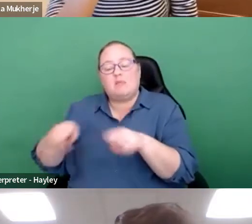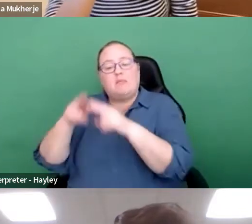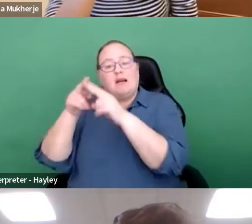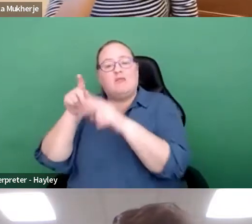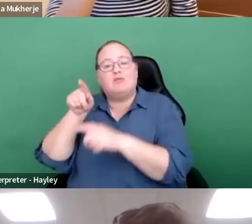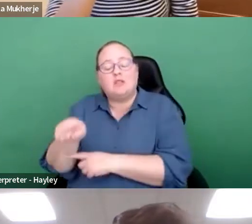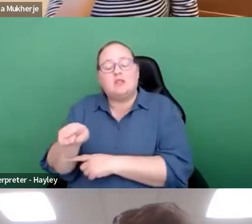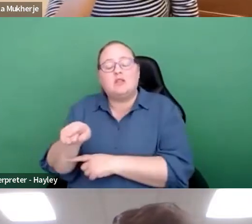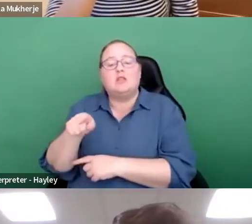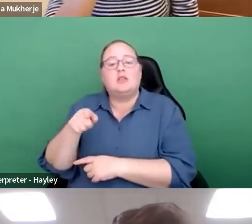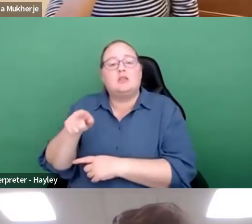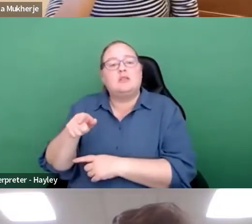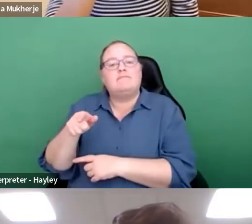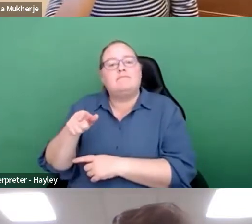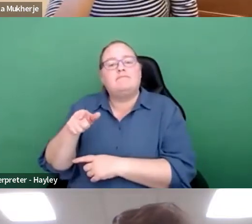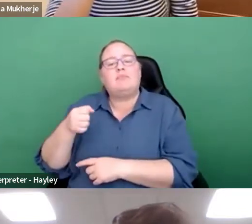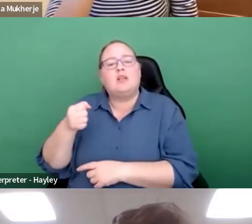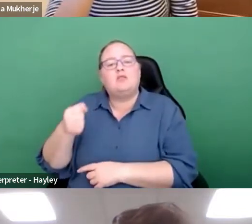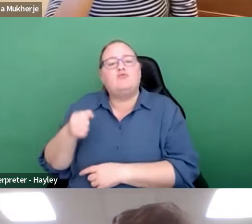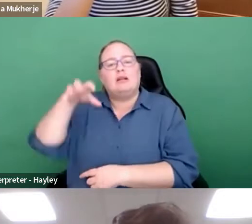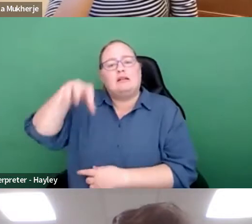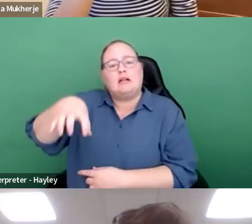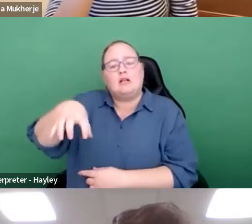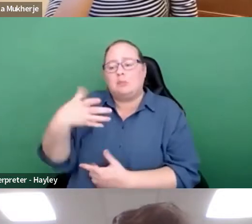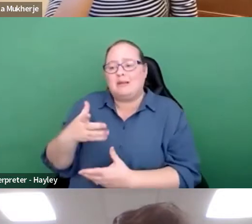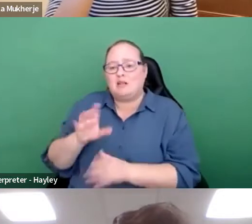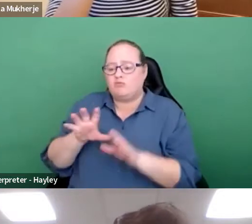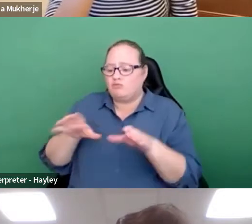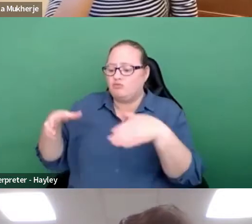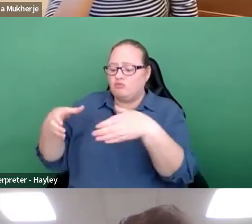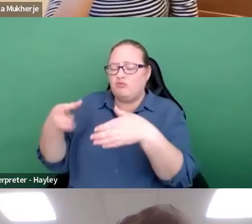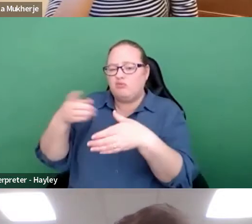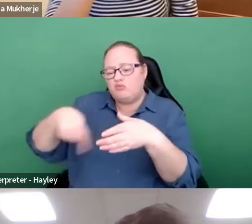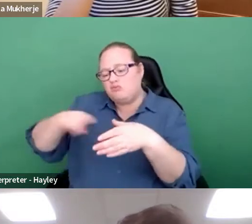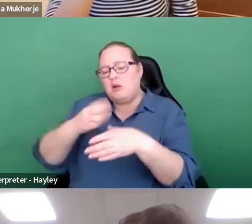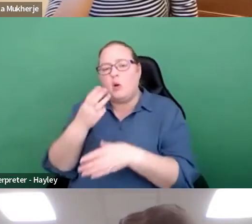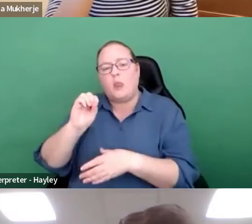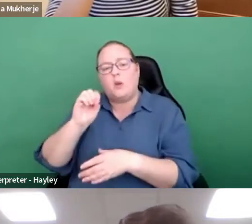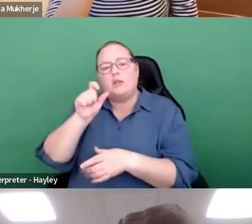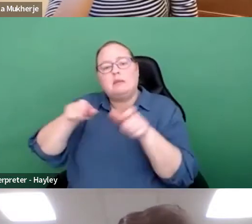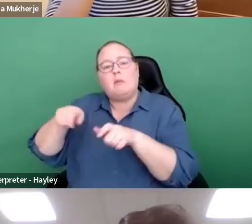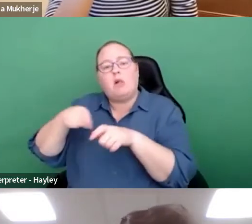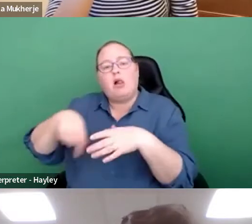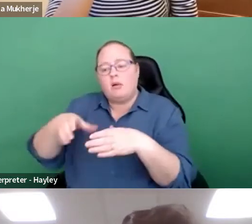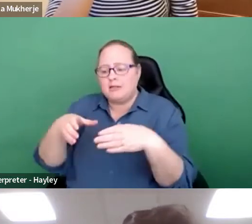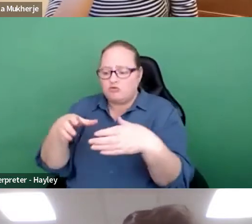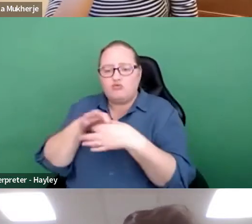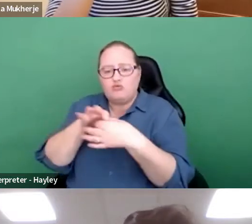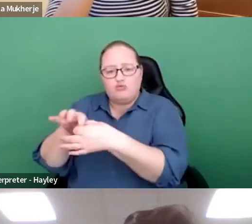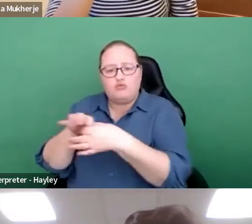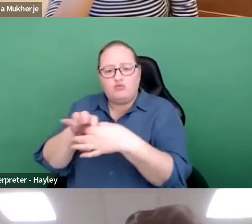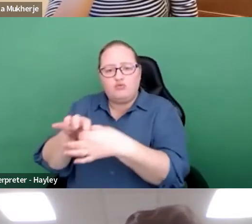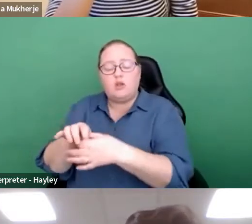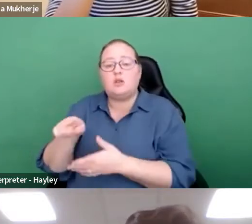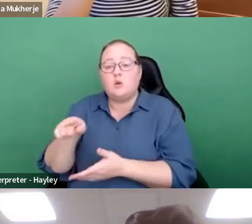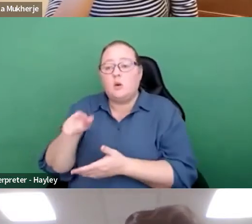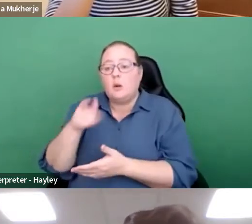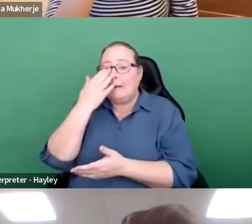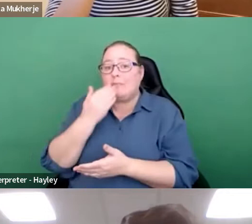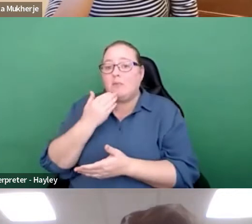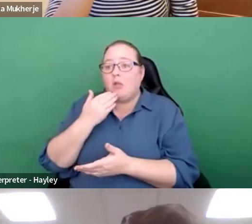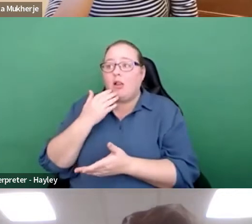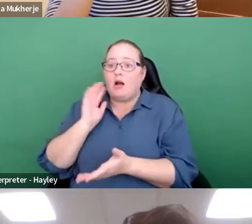Europe's biggest train station in Paris, which historically has been a hub for people arriving, obviously, and it still